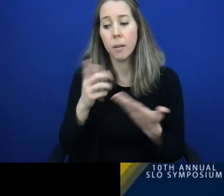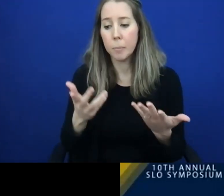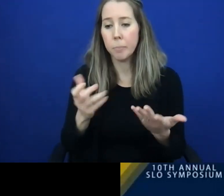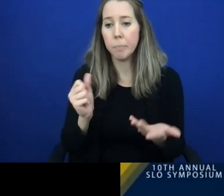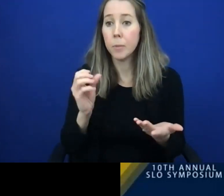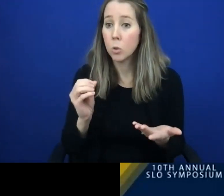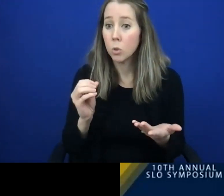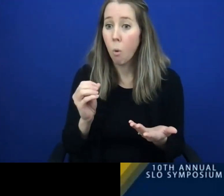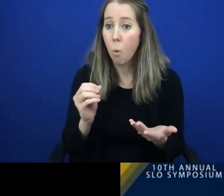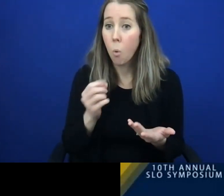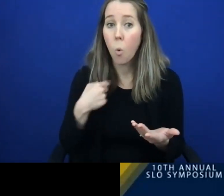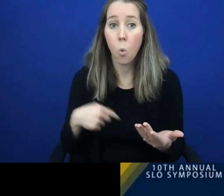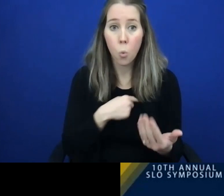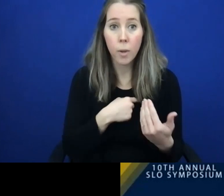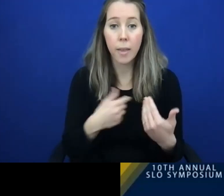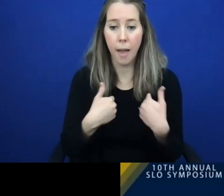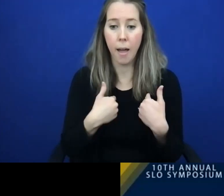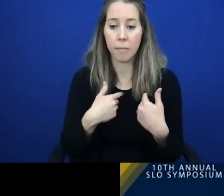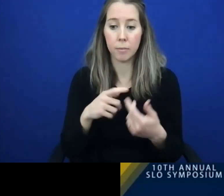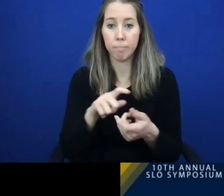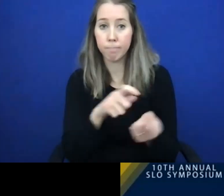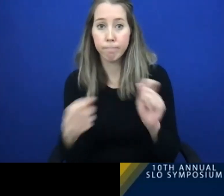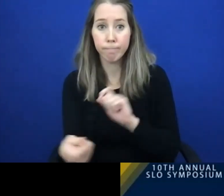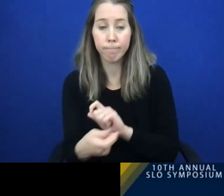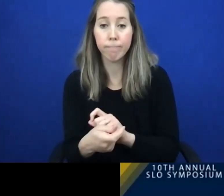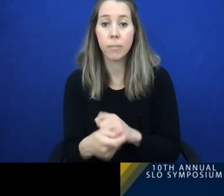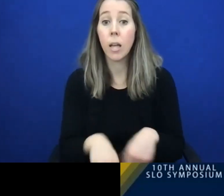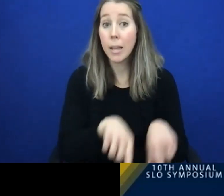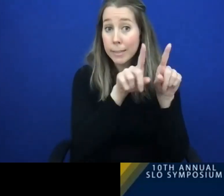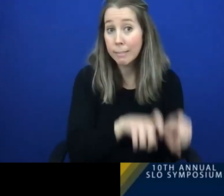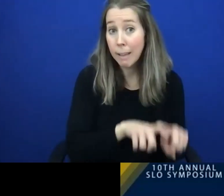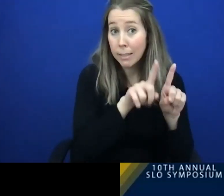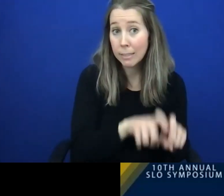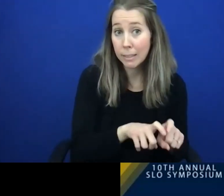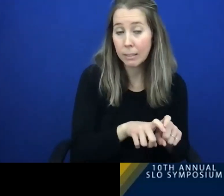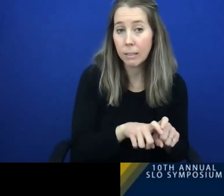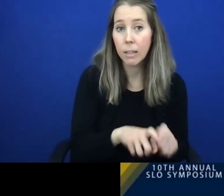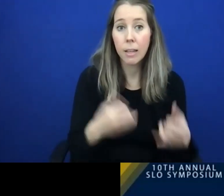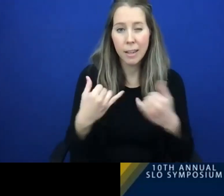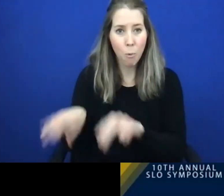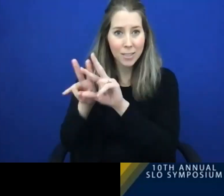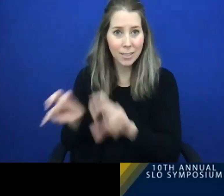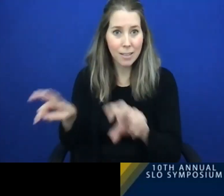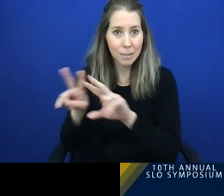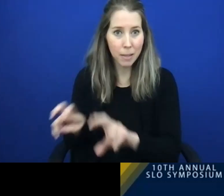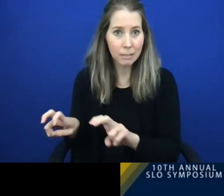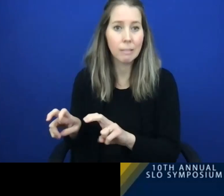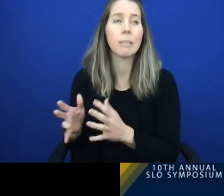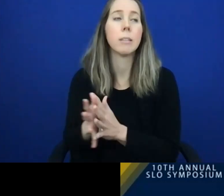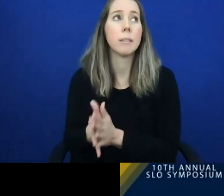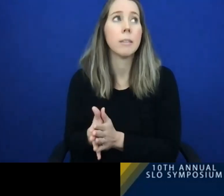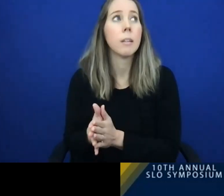So we have moved from the testing to assessment,